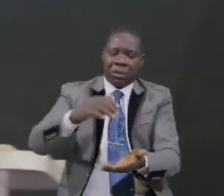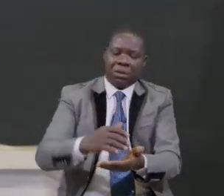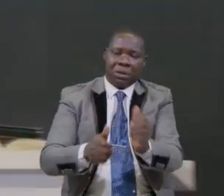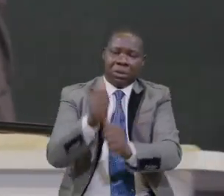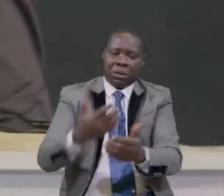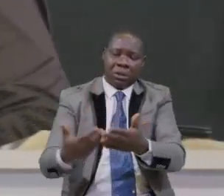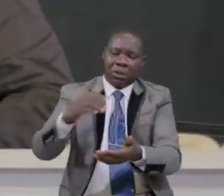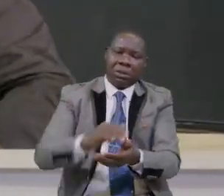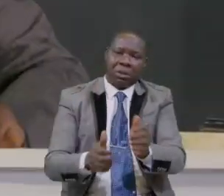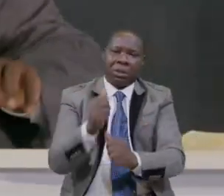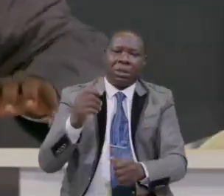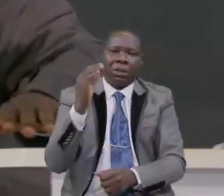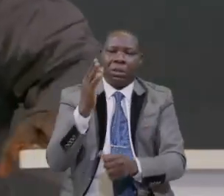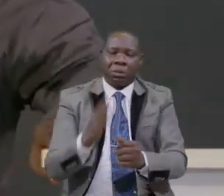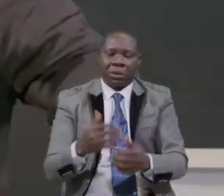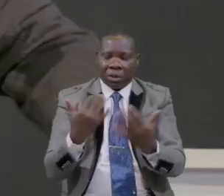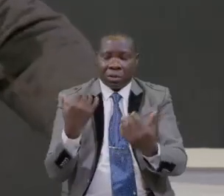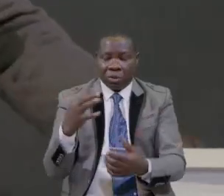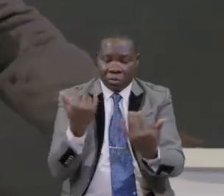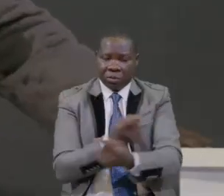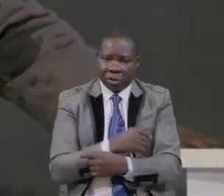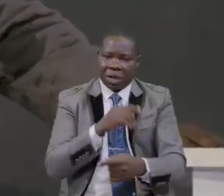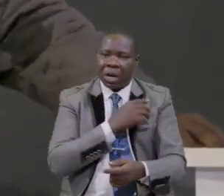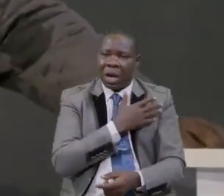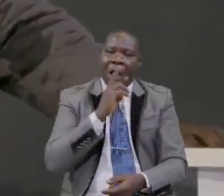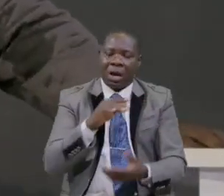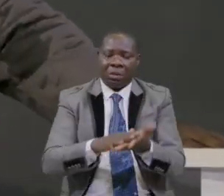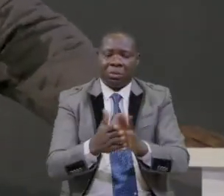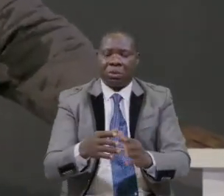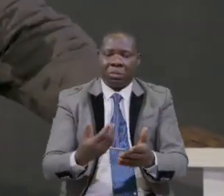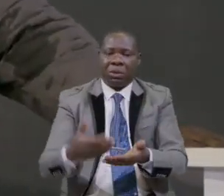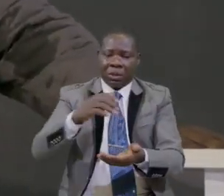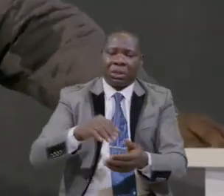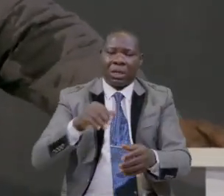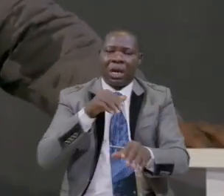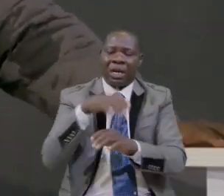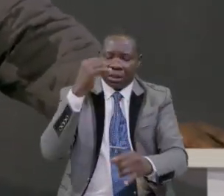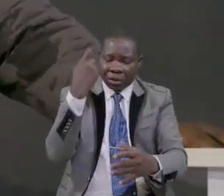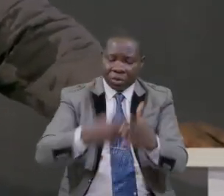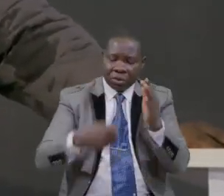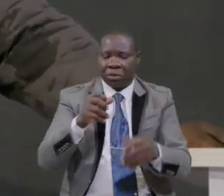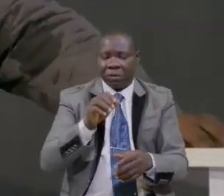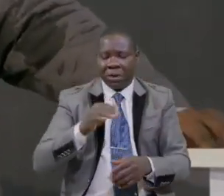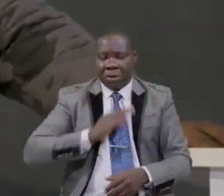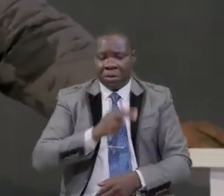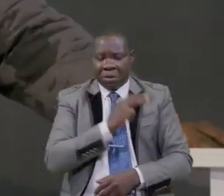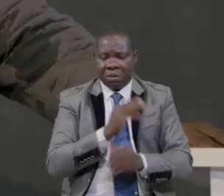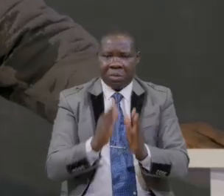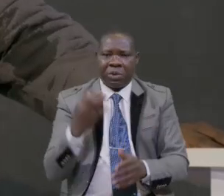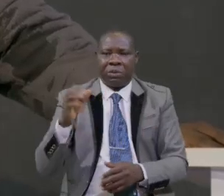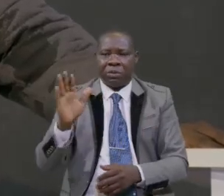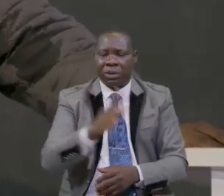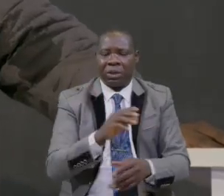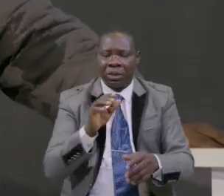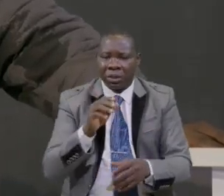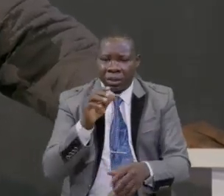they're getting richer at the expense of the members of their church. Let somebody speak out.